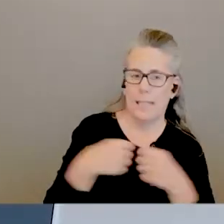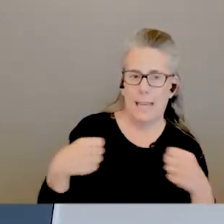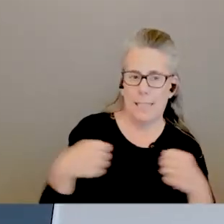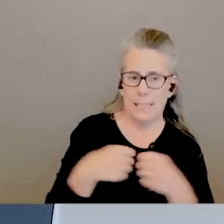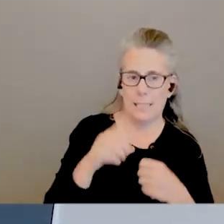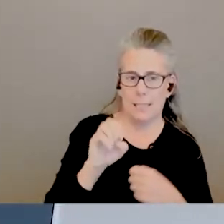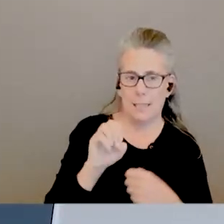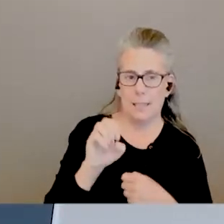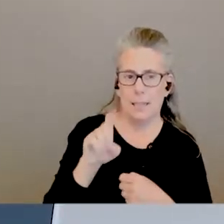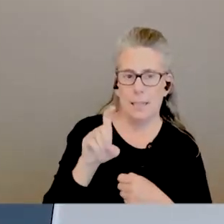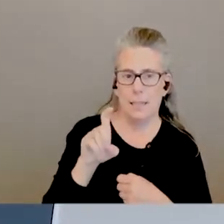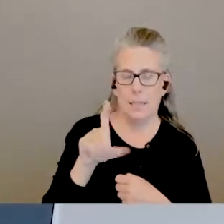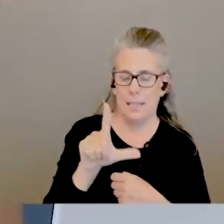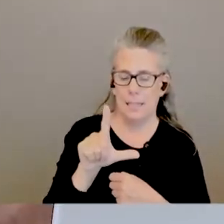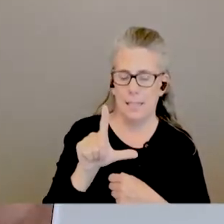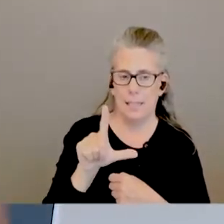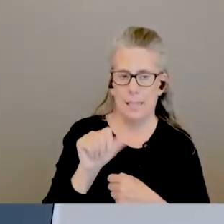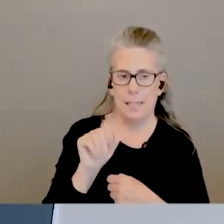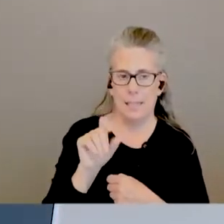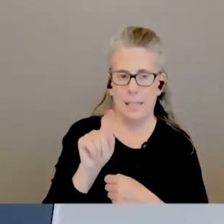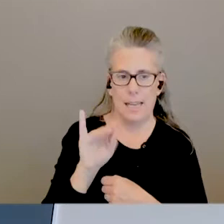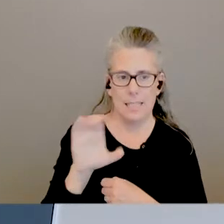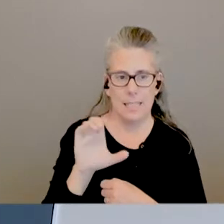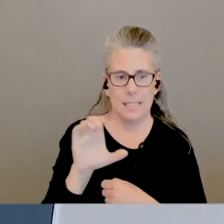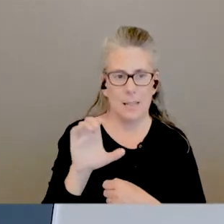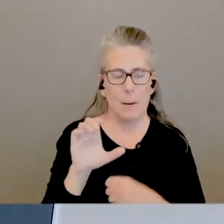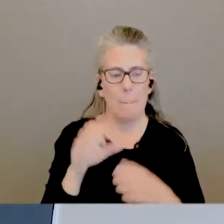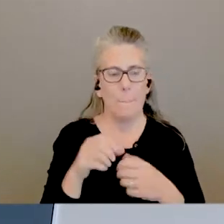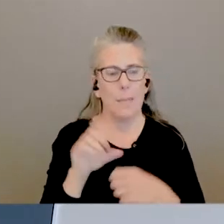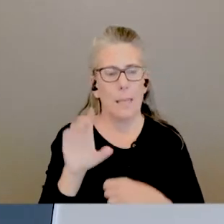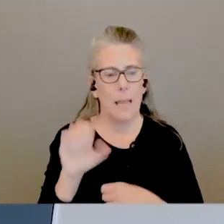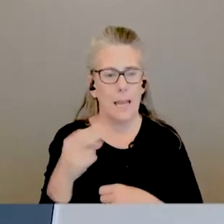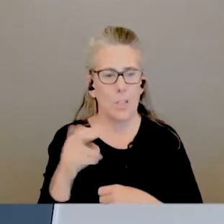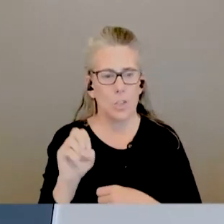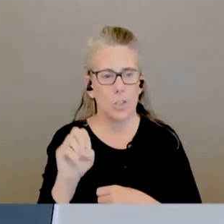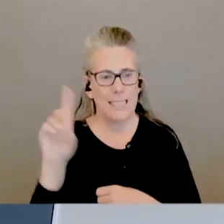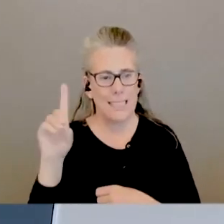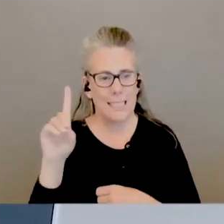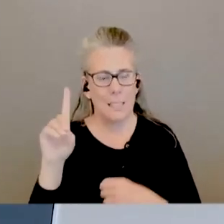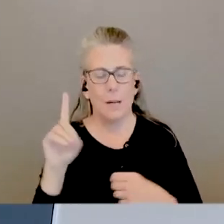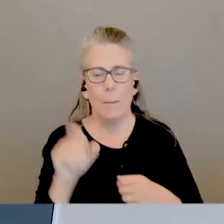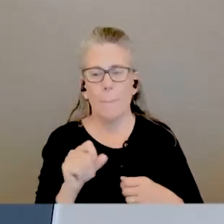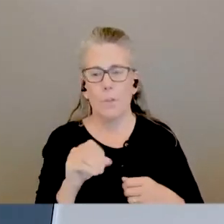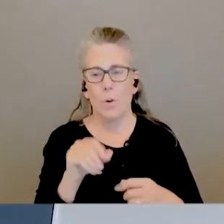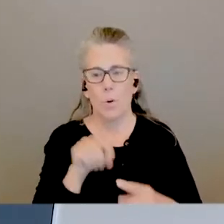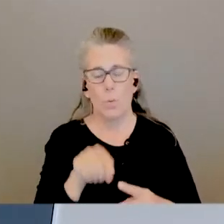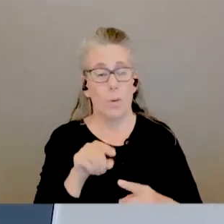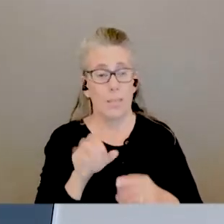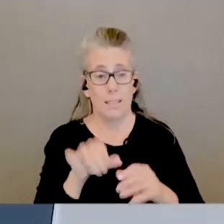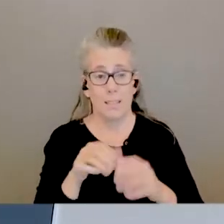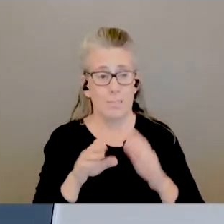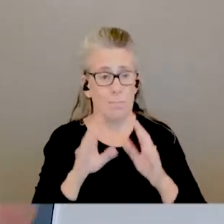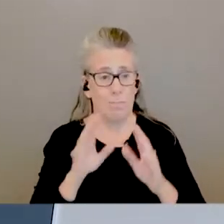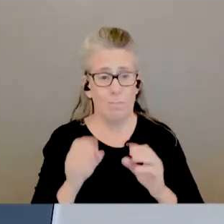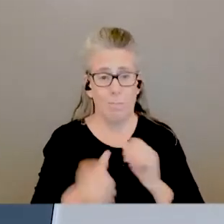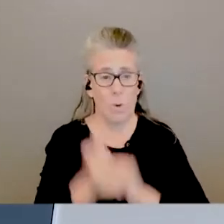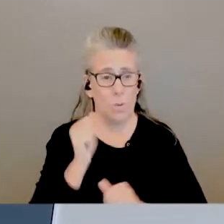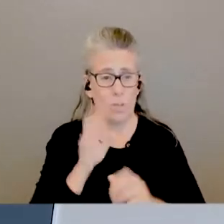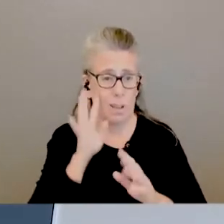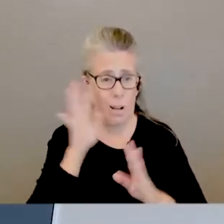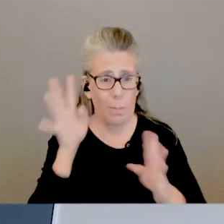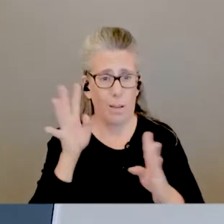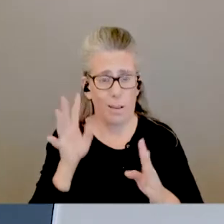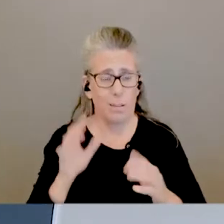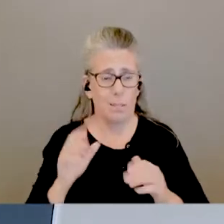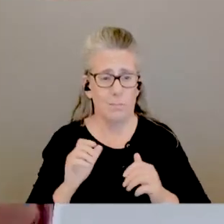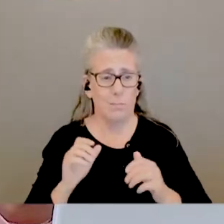super high-scale component that in the ad server ecosystem. Mm-hmm. We're doing like 500 million keys lookup a second